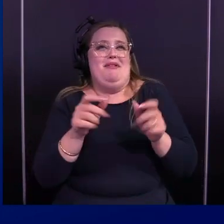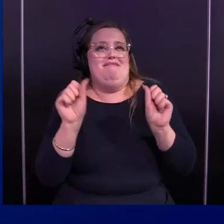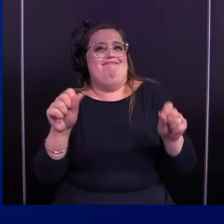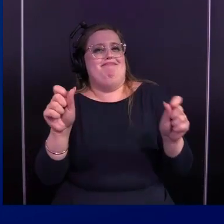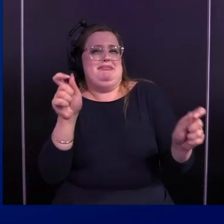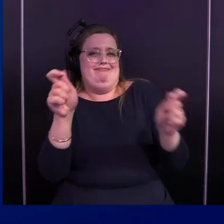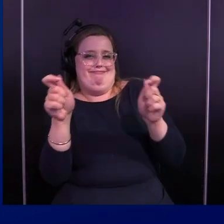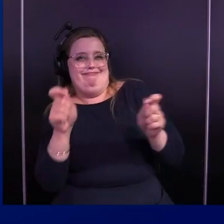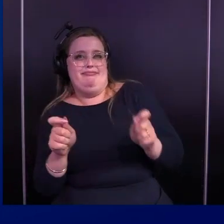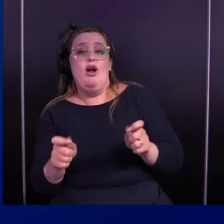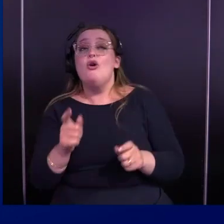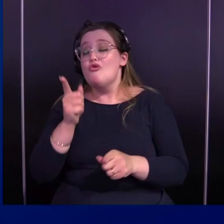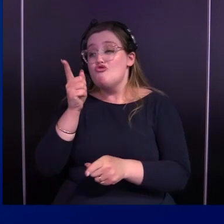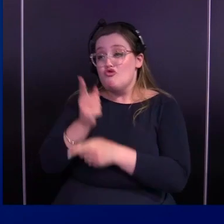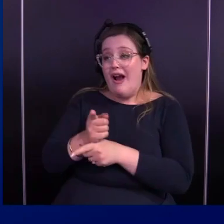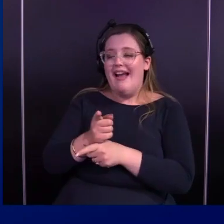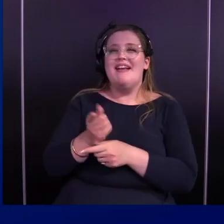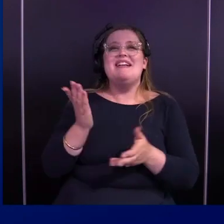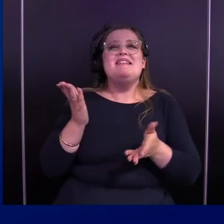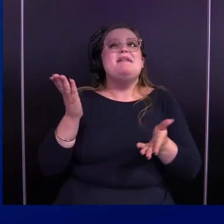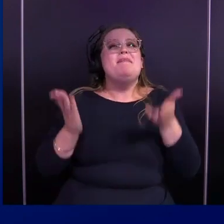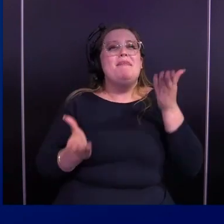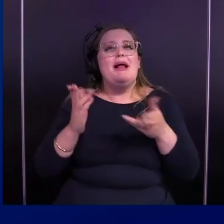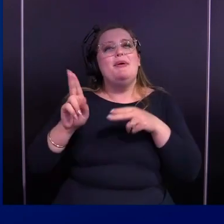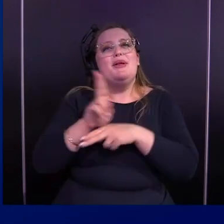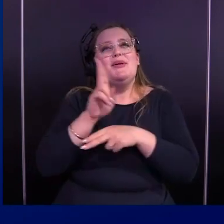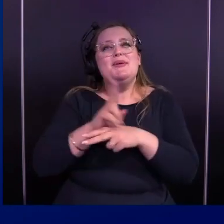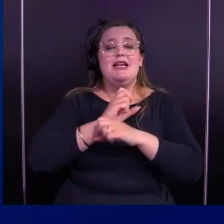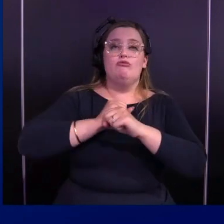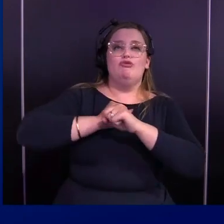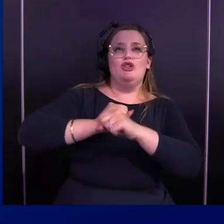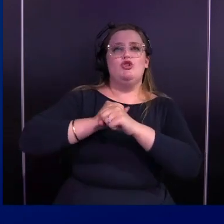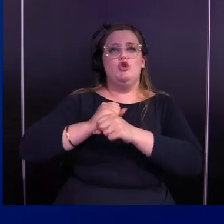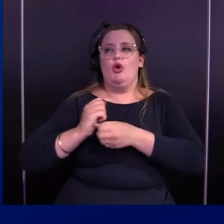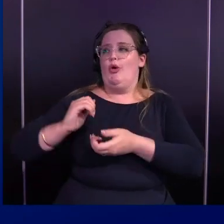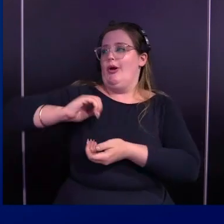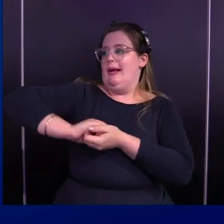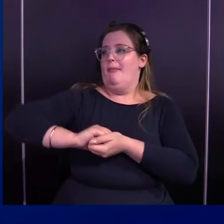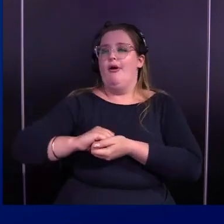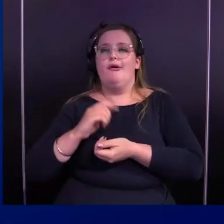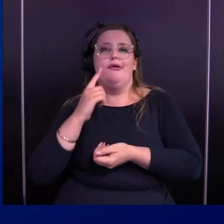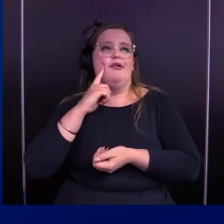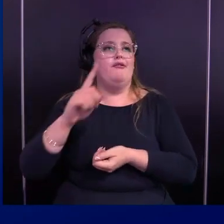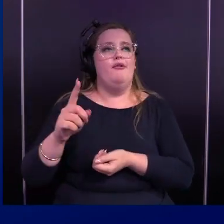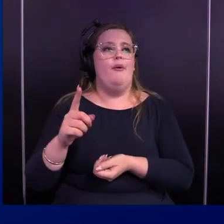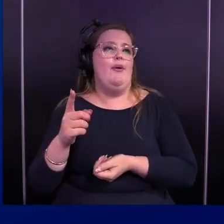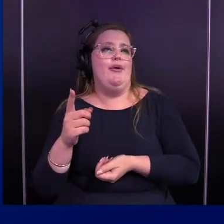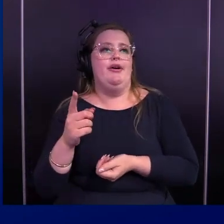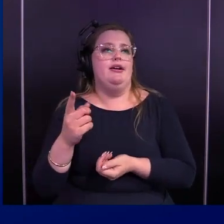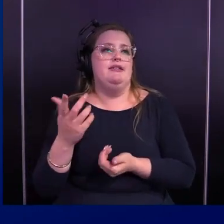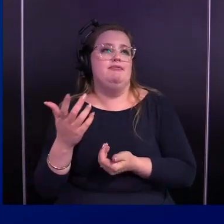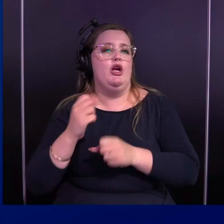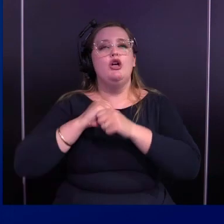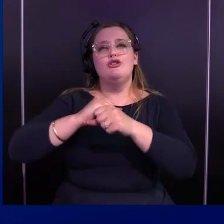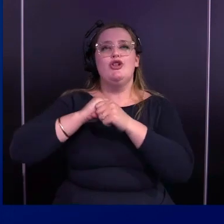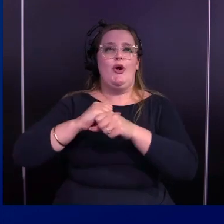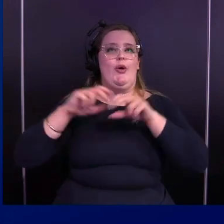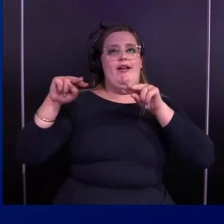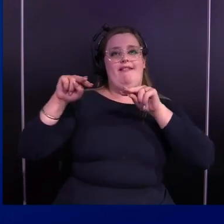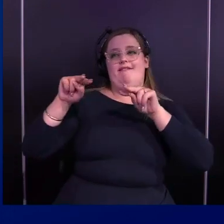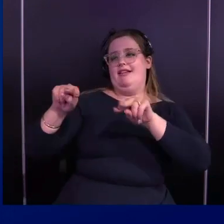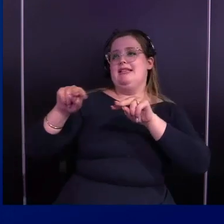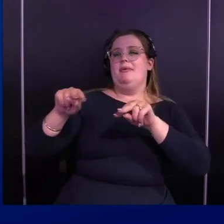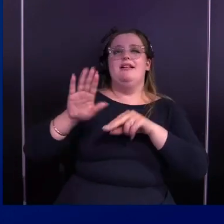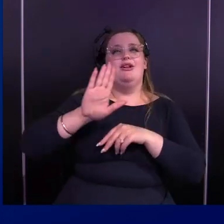you may be using, a security partner to accomplish, say, security visibility into your environment instead of